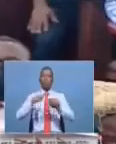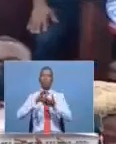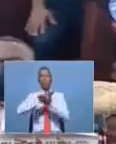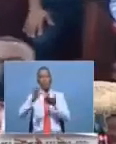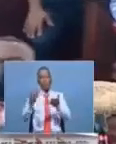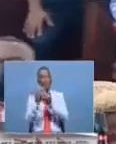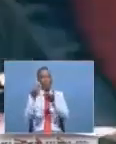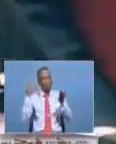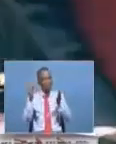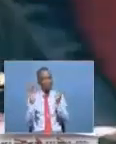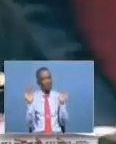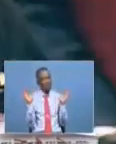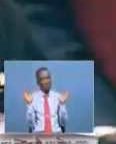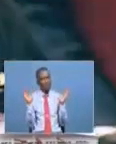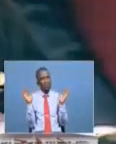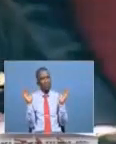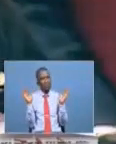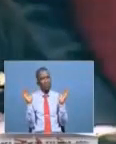Because